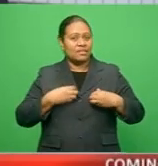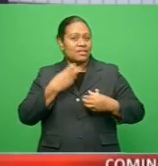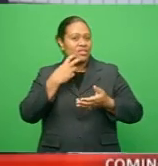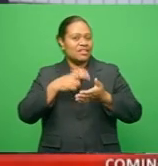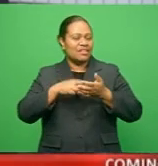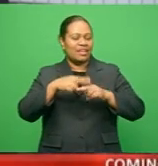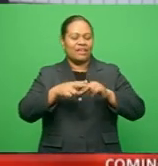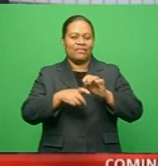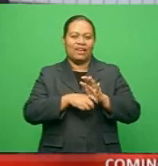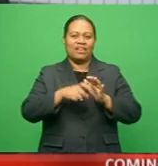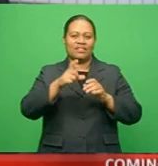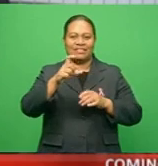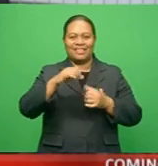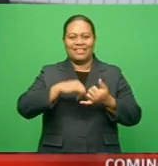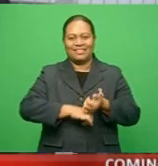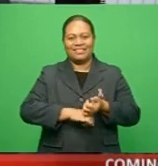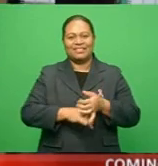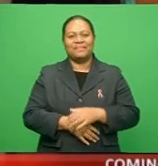with FRCS